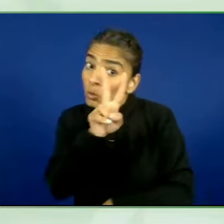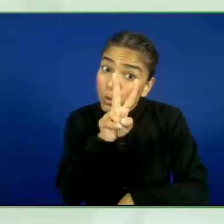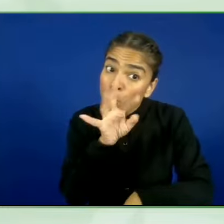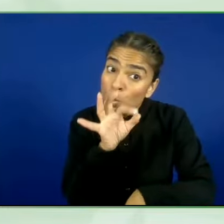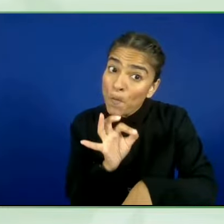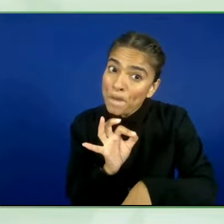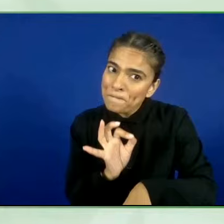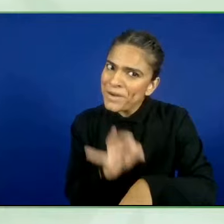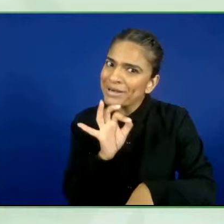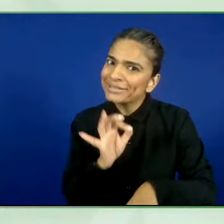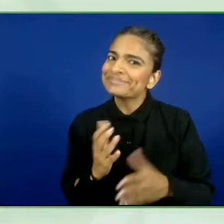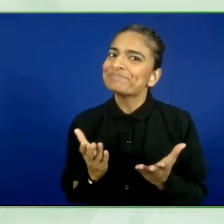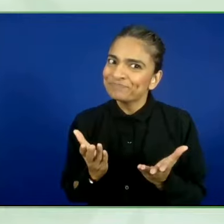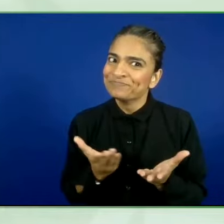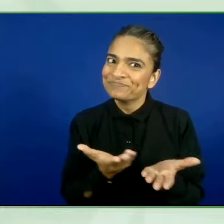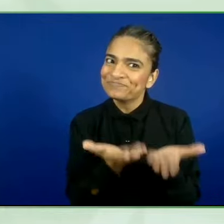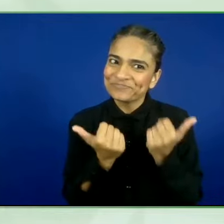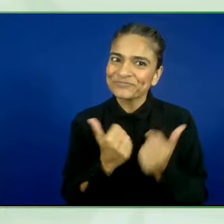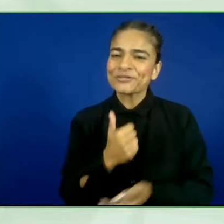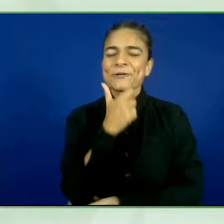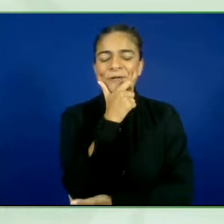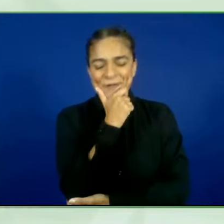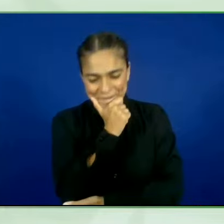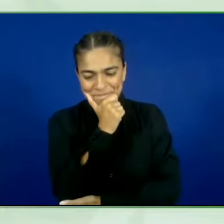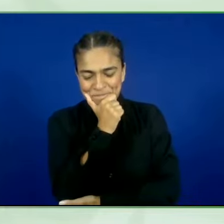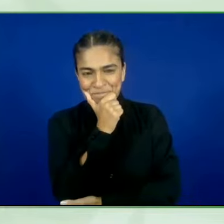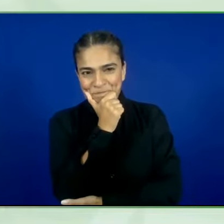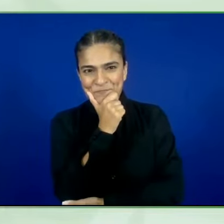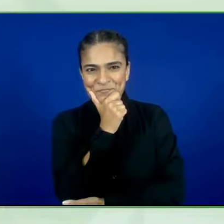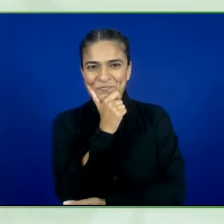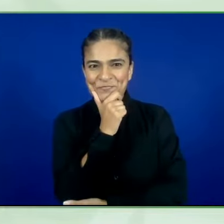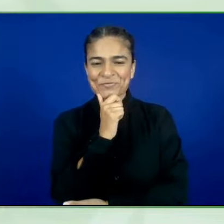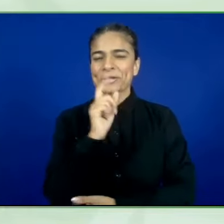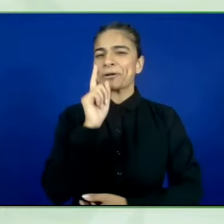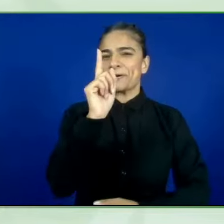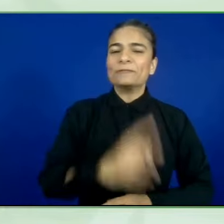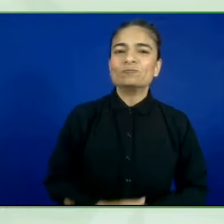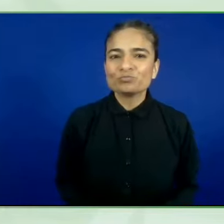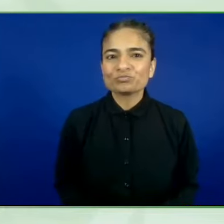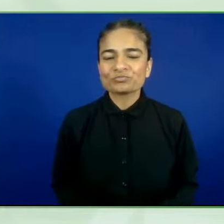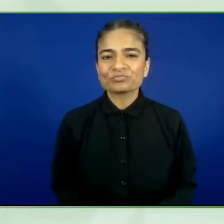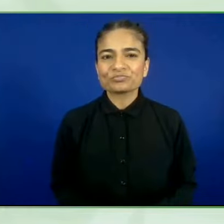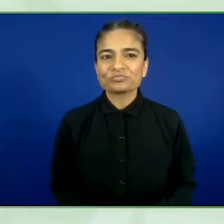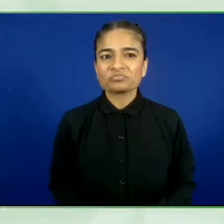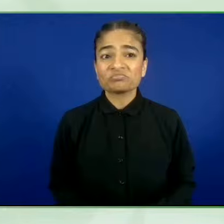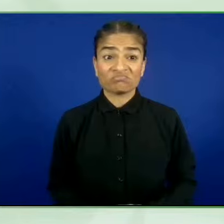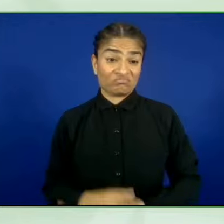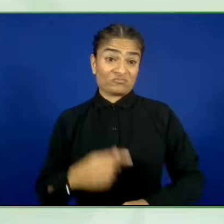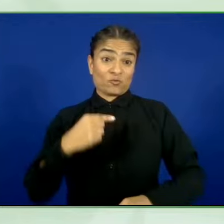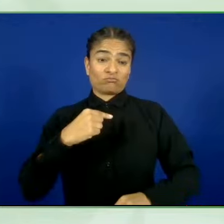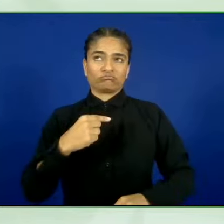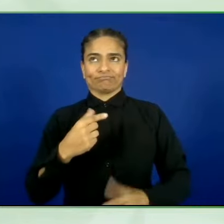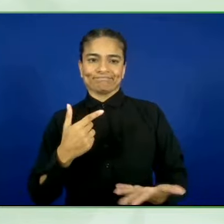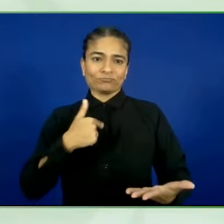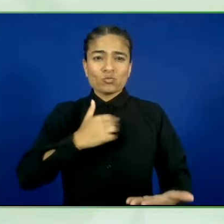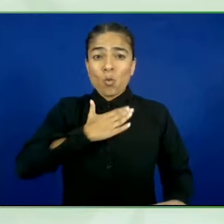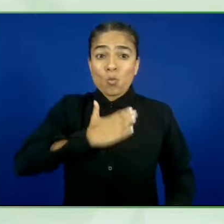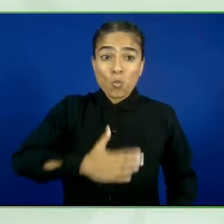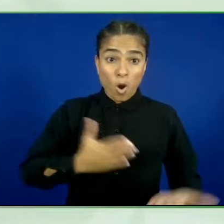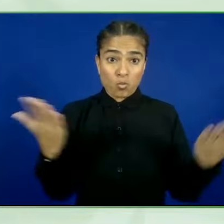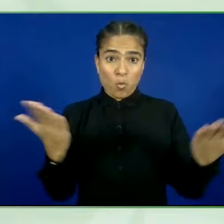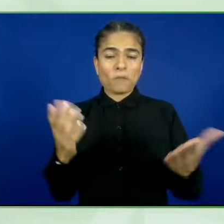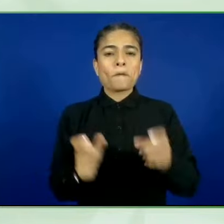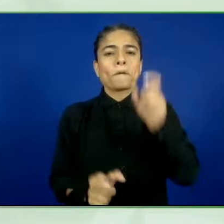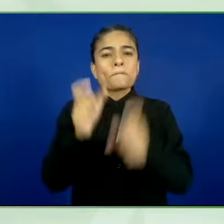right, all right. Okay, so I believe that for the greater part of the time, people will talk of disability programming as